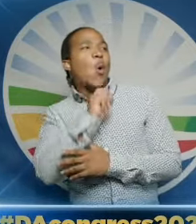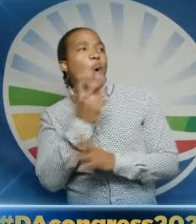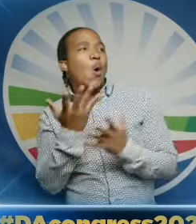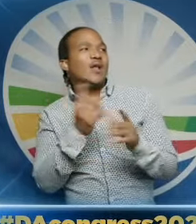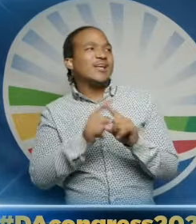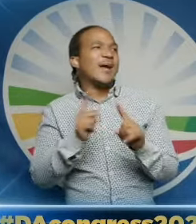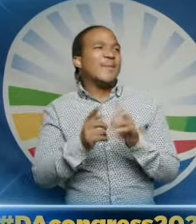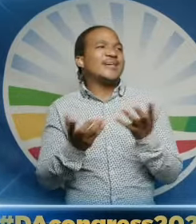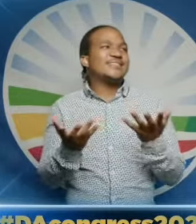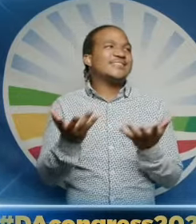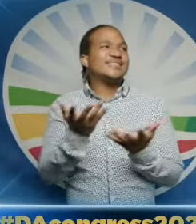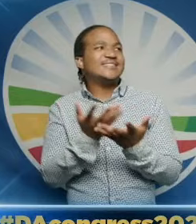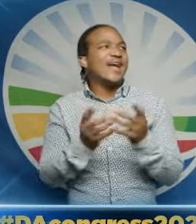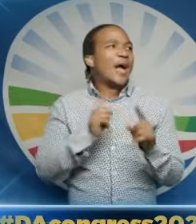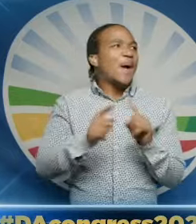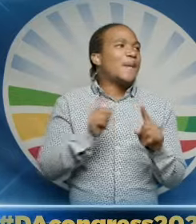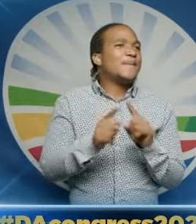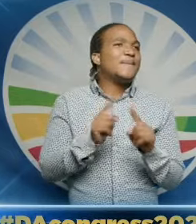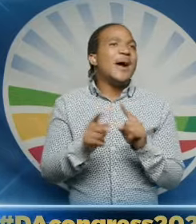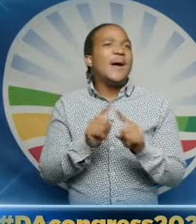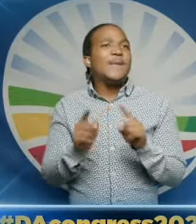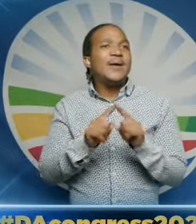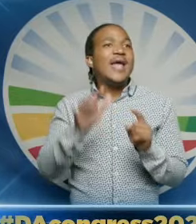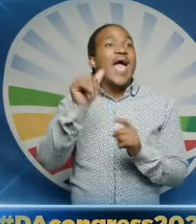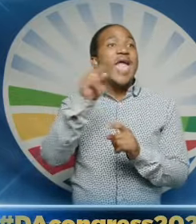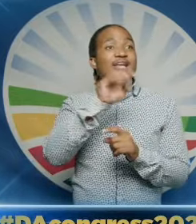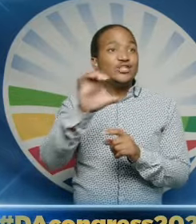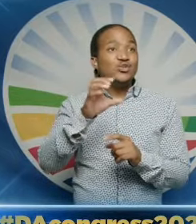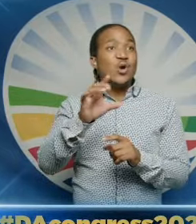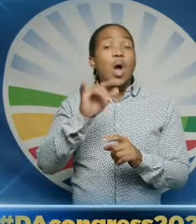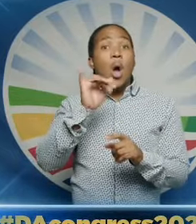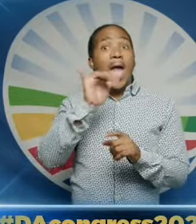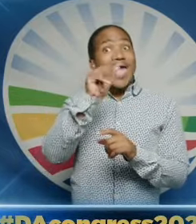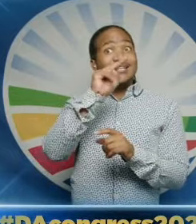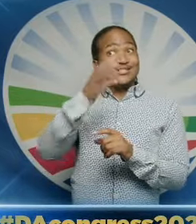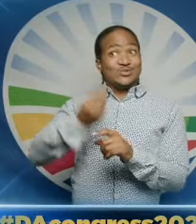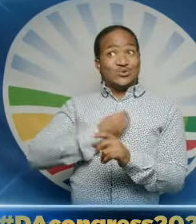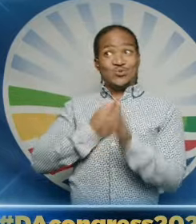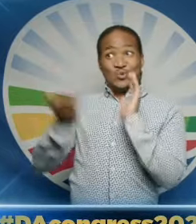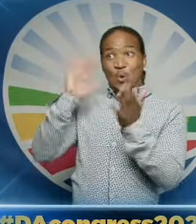In the ANC Youth League, we are very